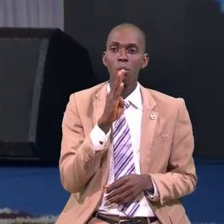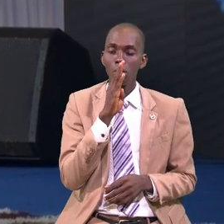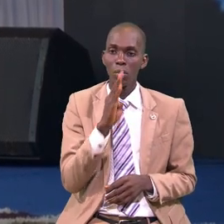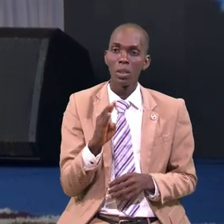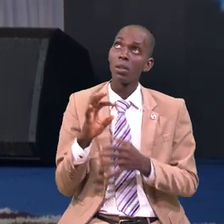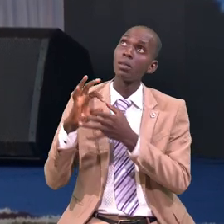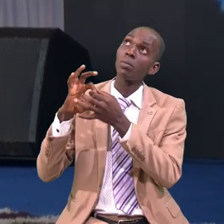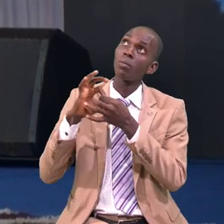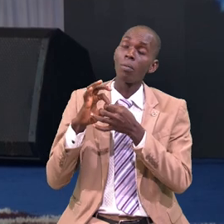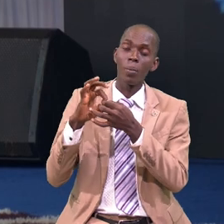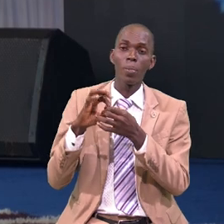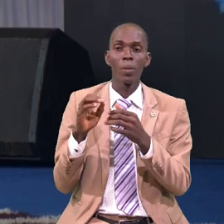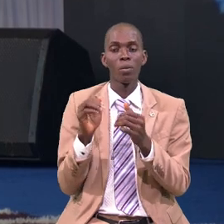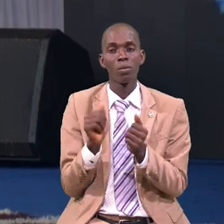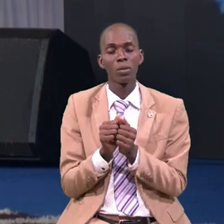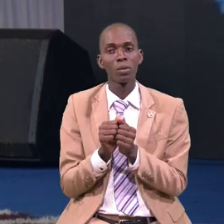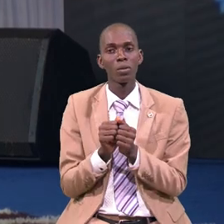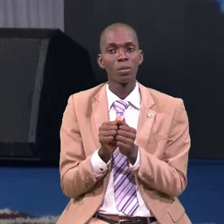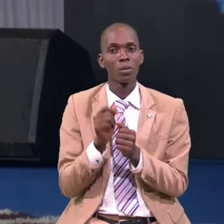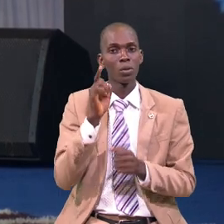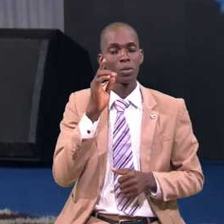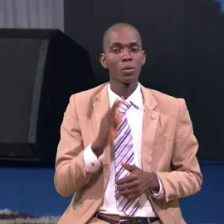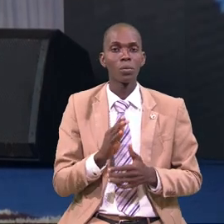reconciled to God.